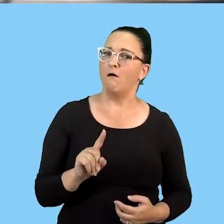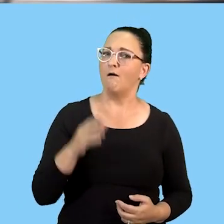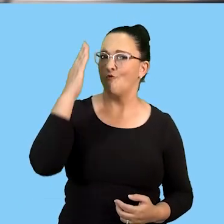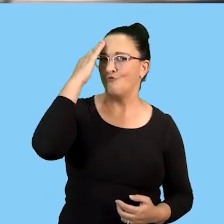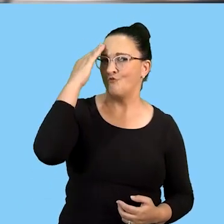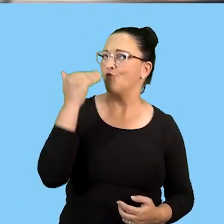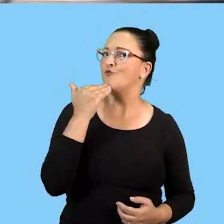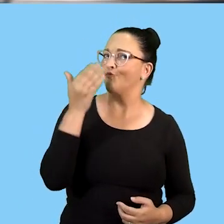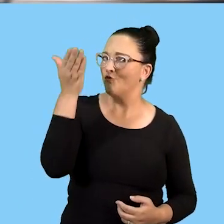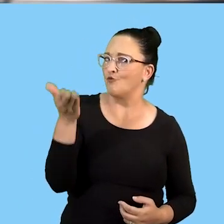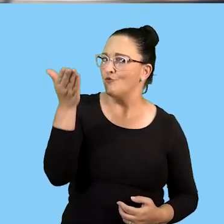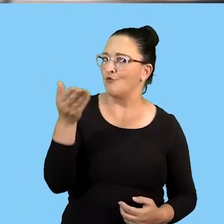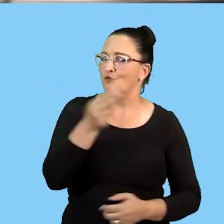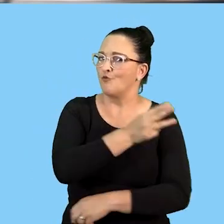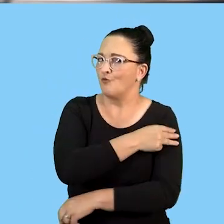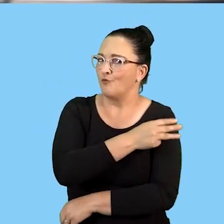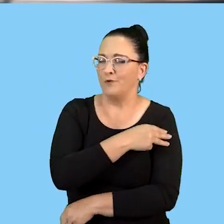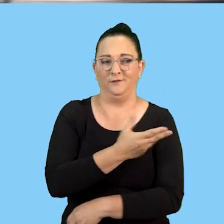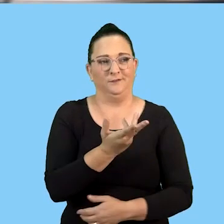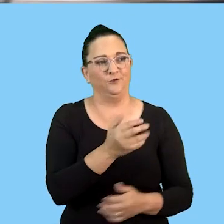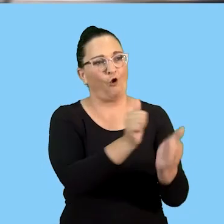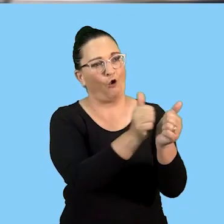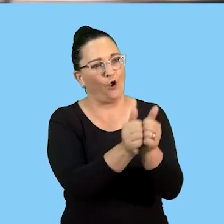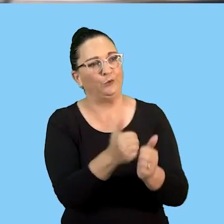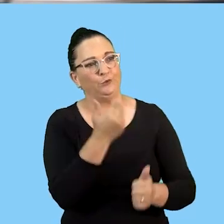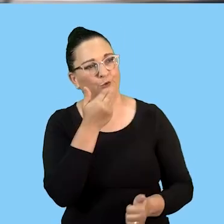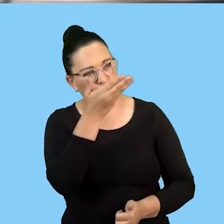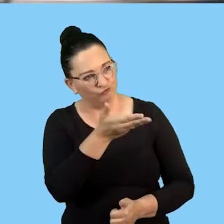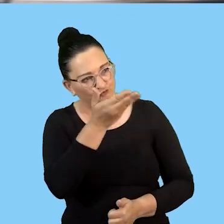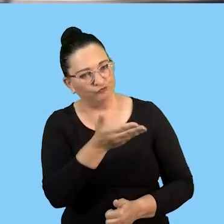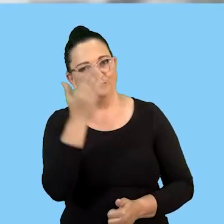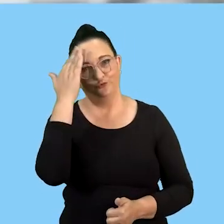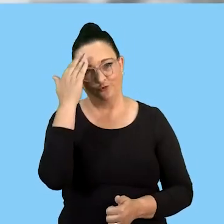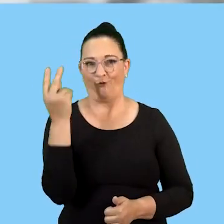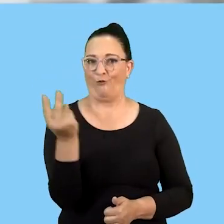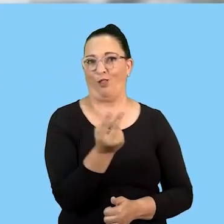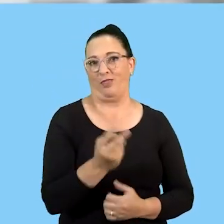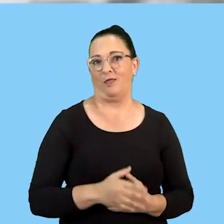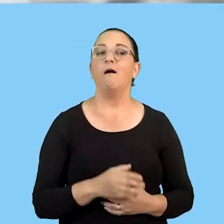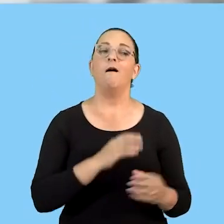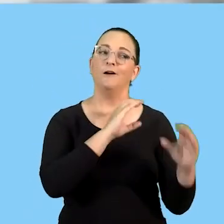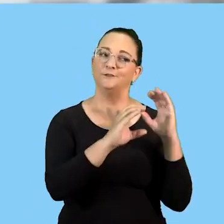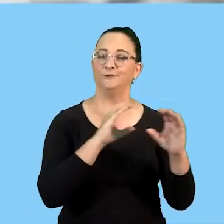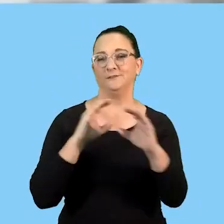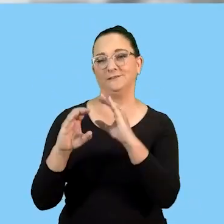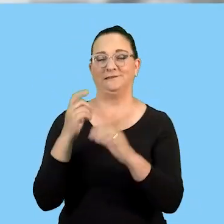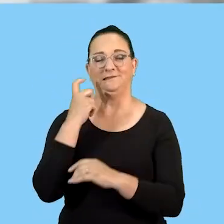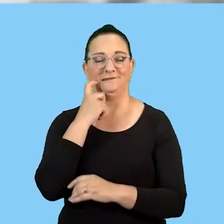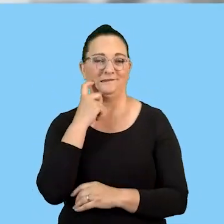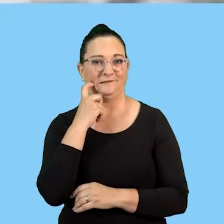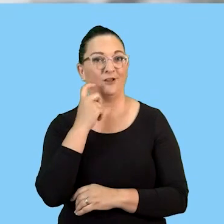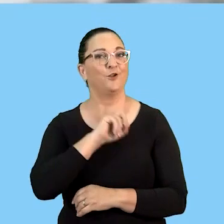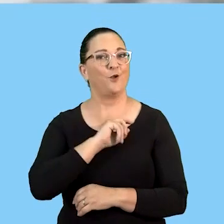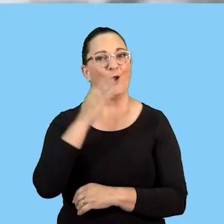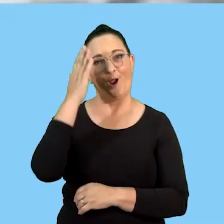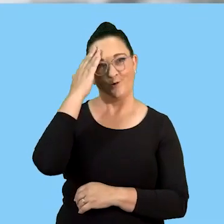managers are and who exactly I will be working with, so that when I do start working, it's easier for me to communicate with those